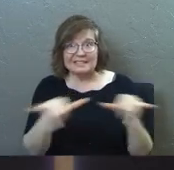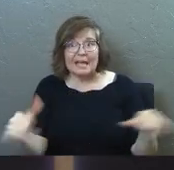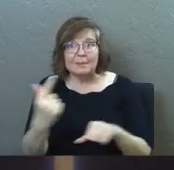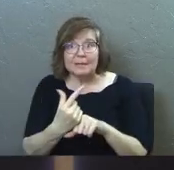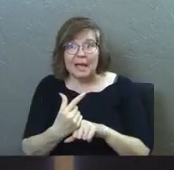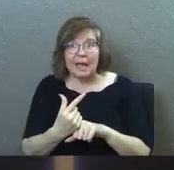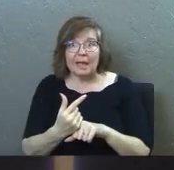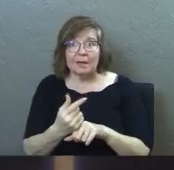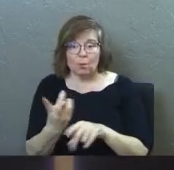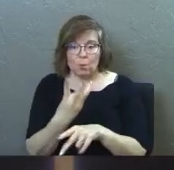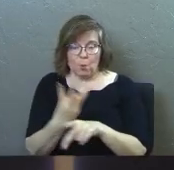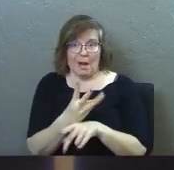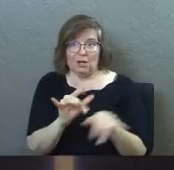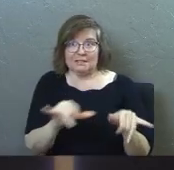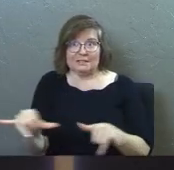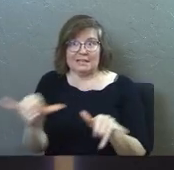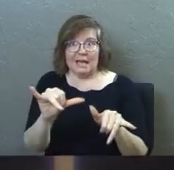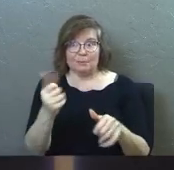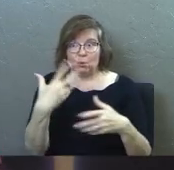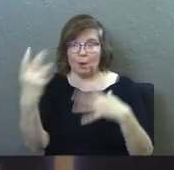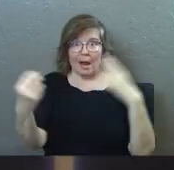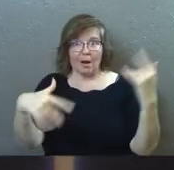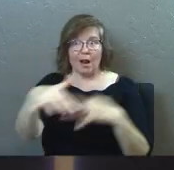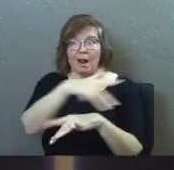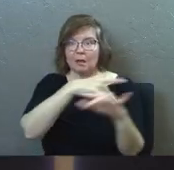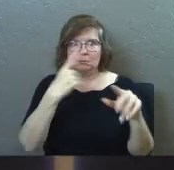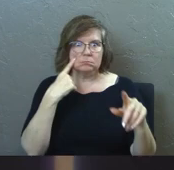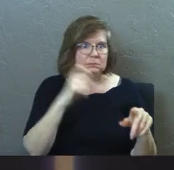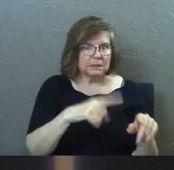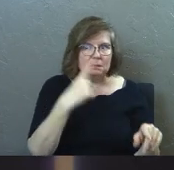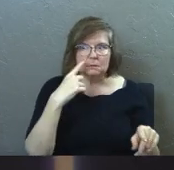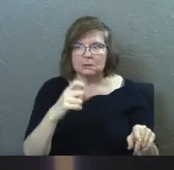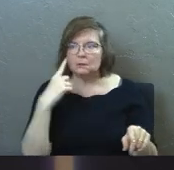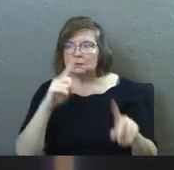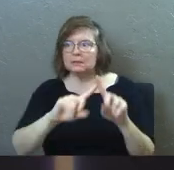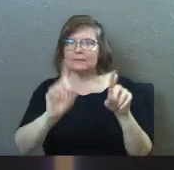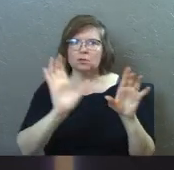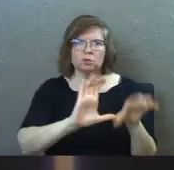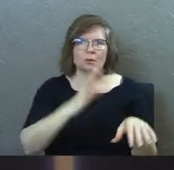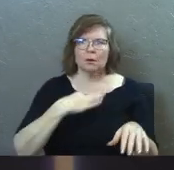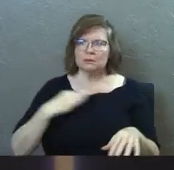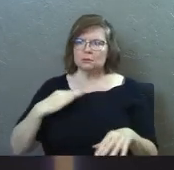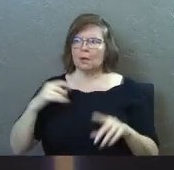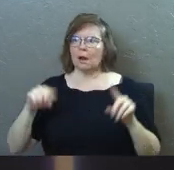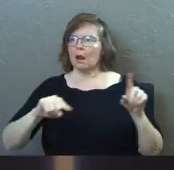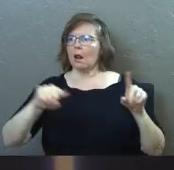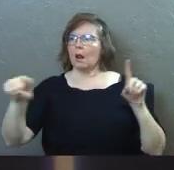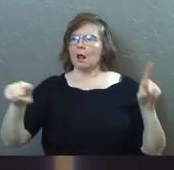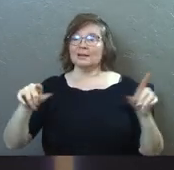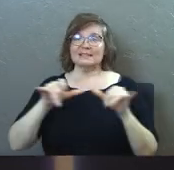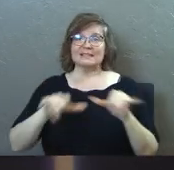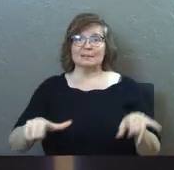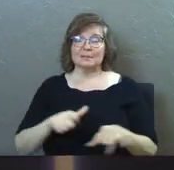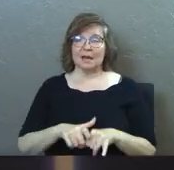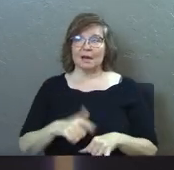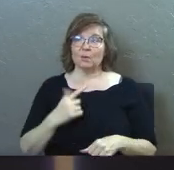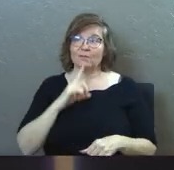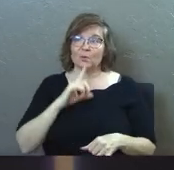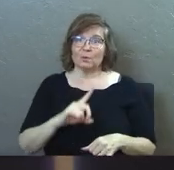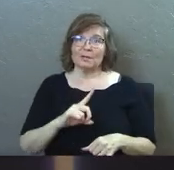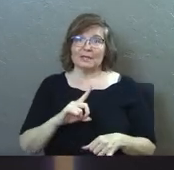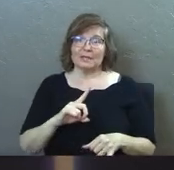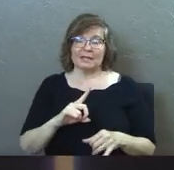out in the community so that we're all pushing this unity idea amongst people all at the same time. And what if we